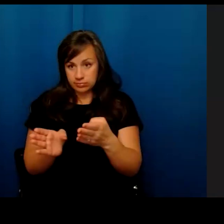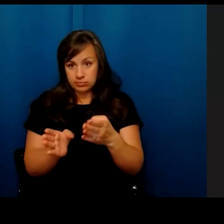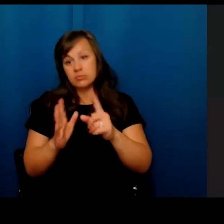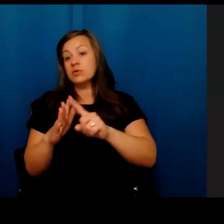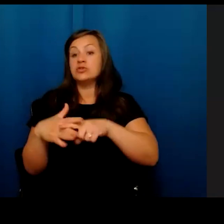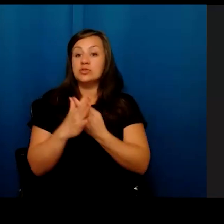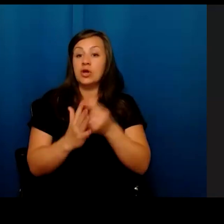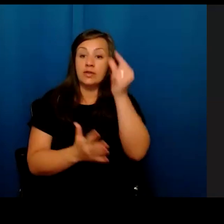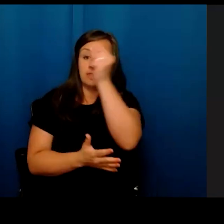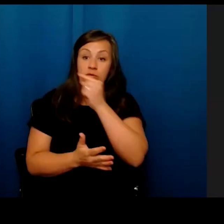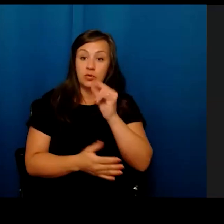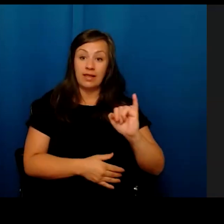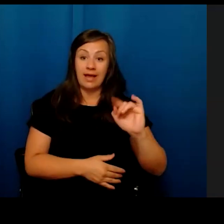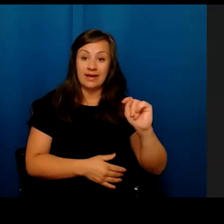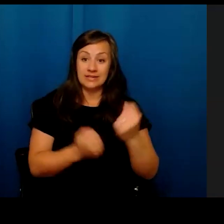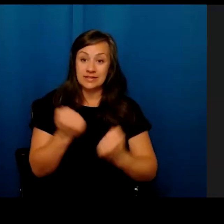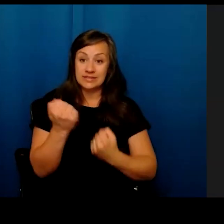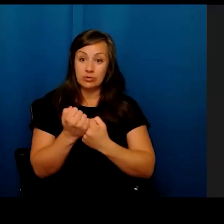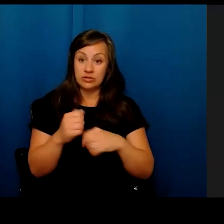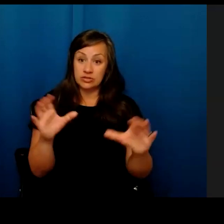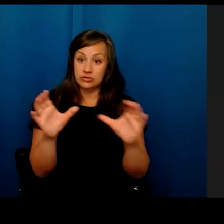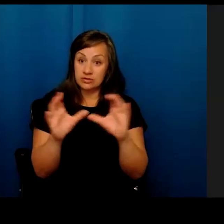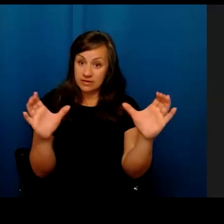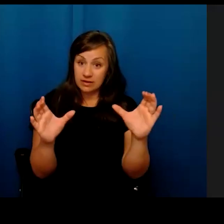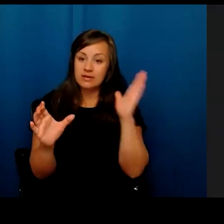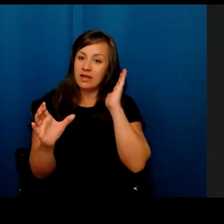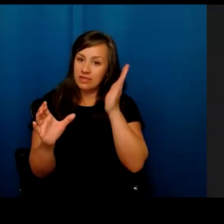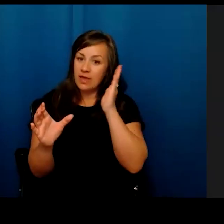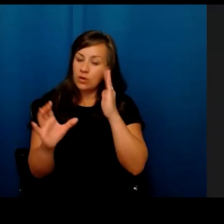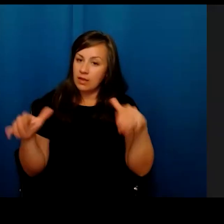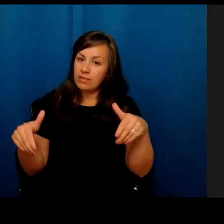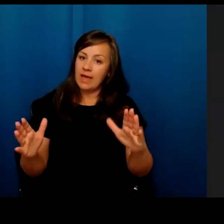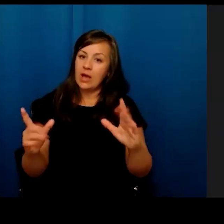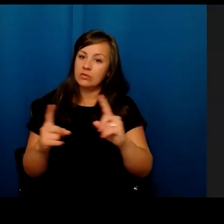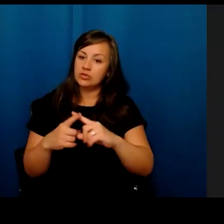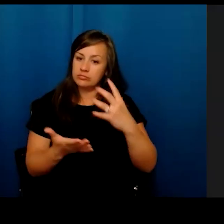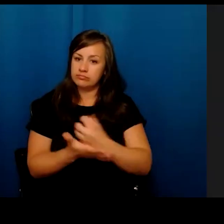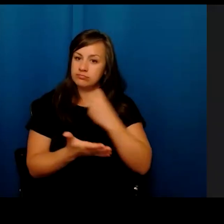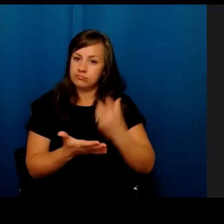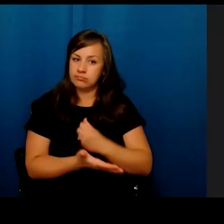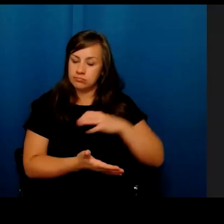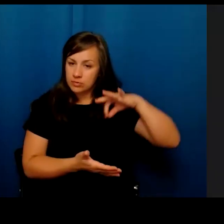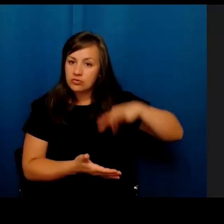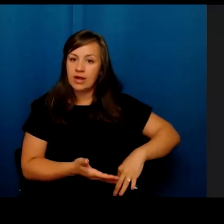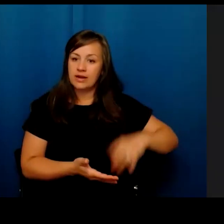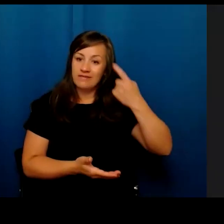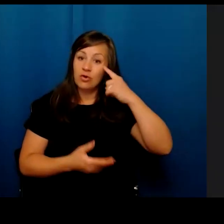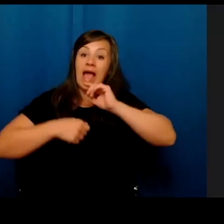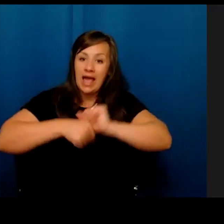Google IT support certificate because that would allow you to get credit for actual information